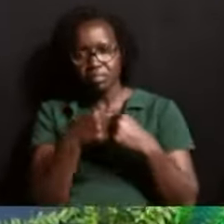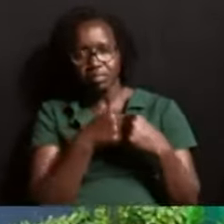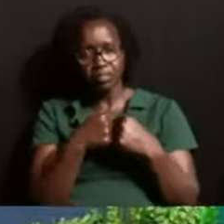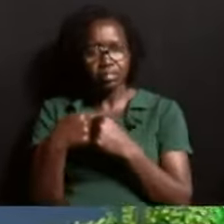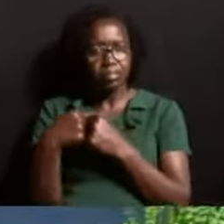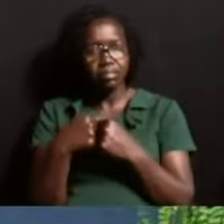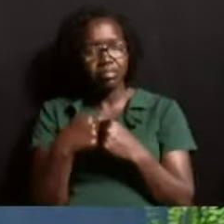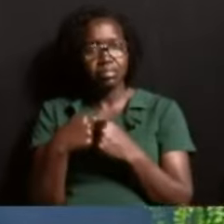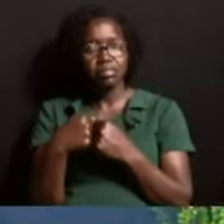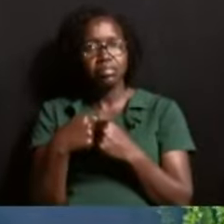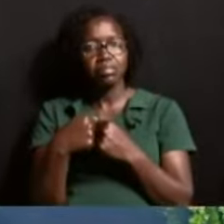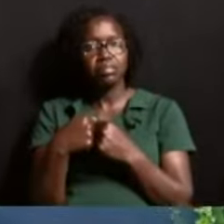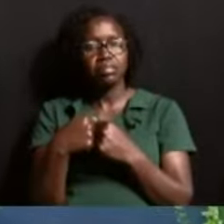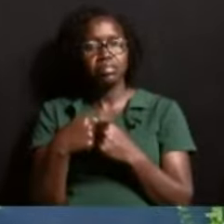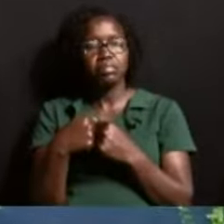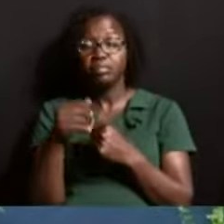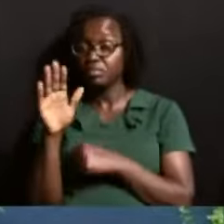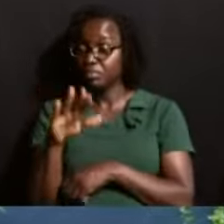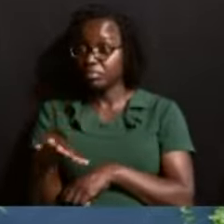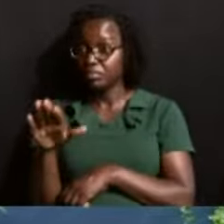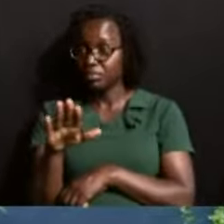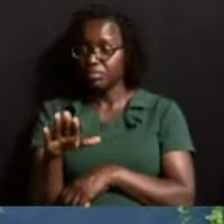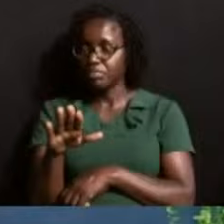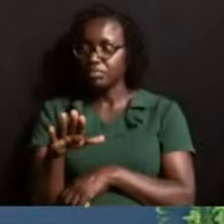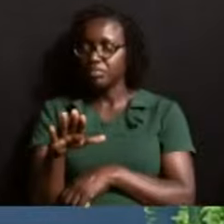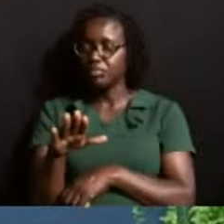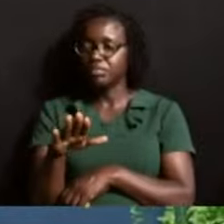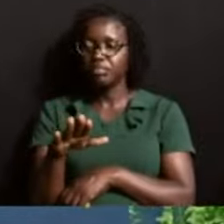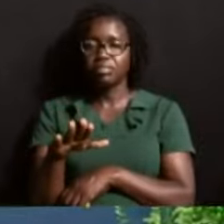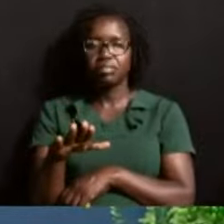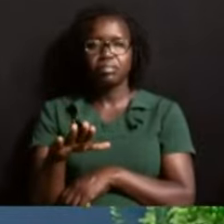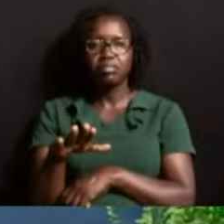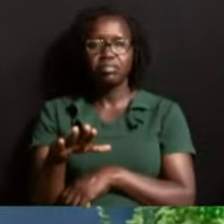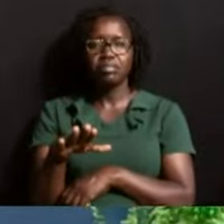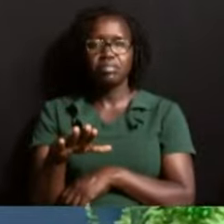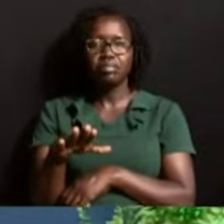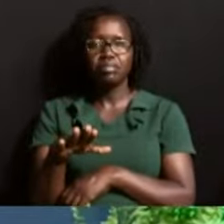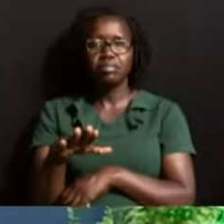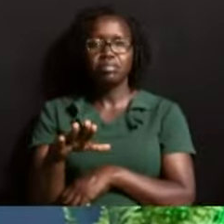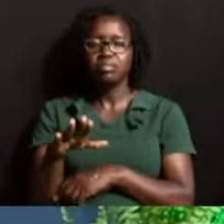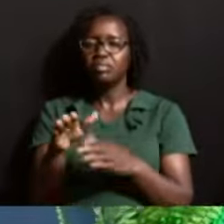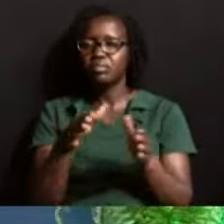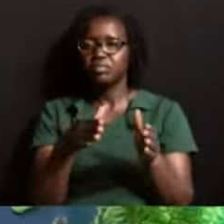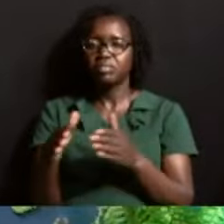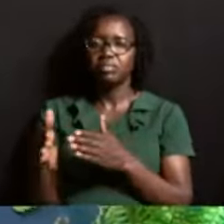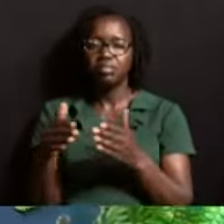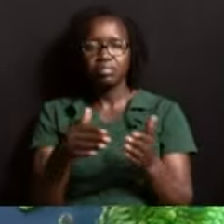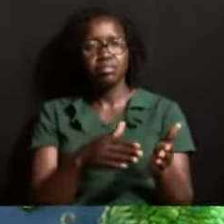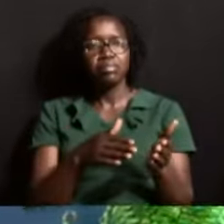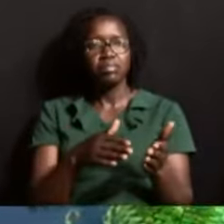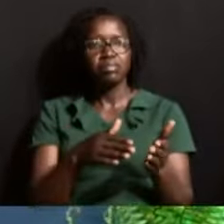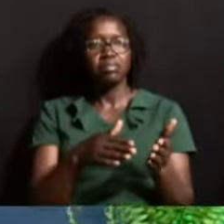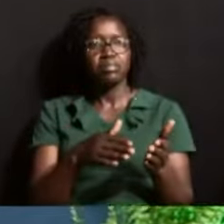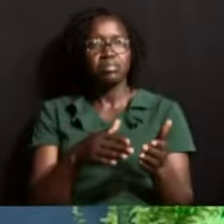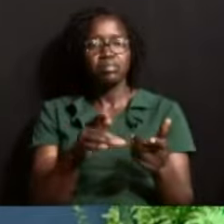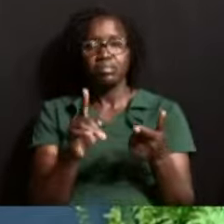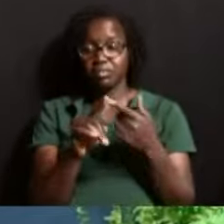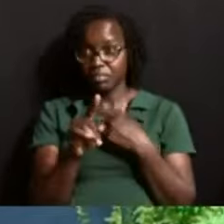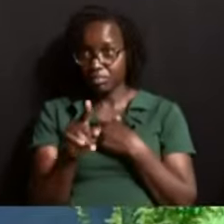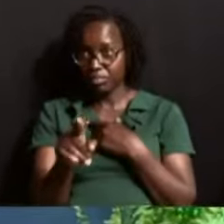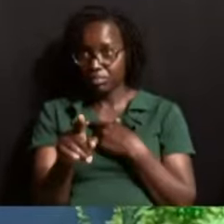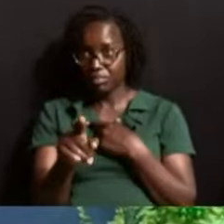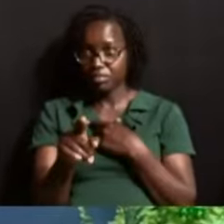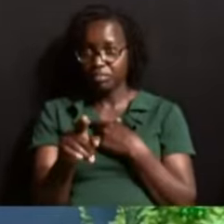in that area, I'm going to offer an opportunity to you in